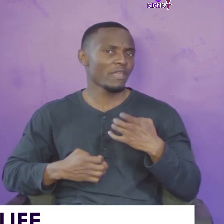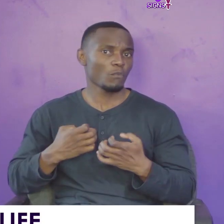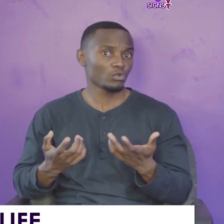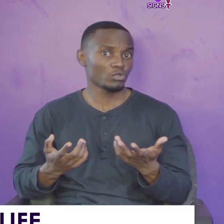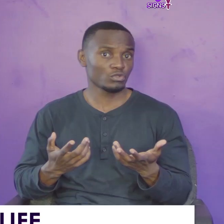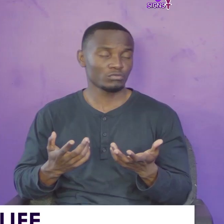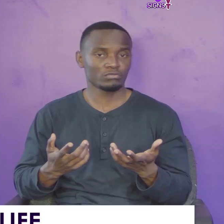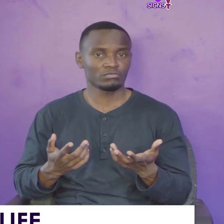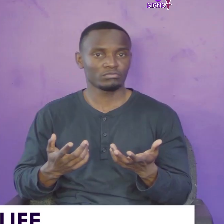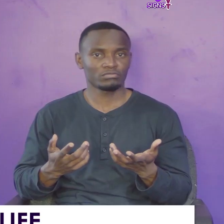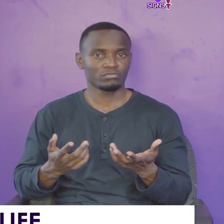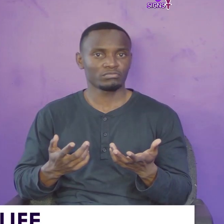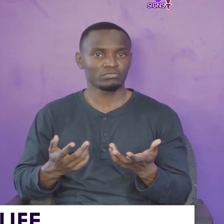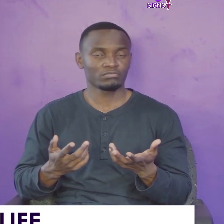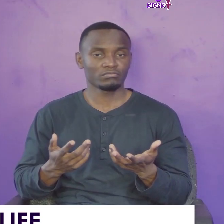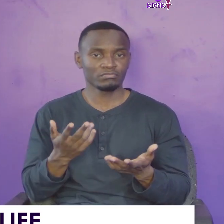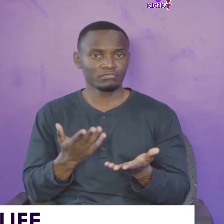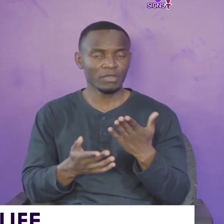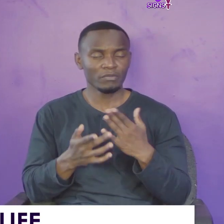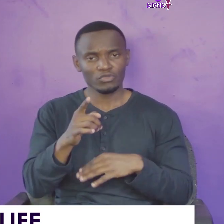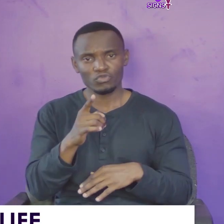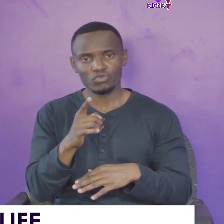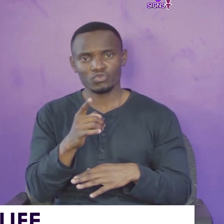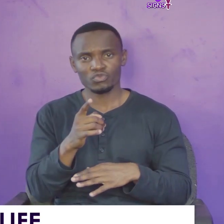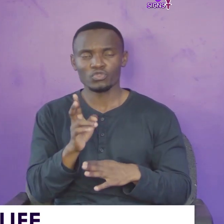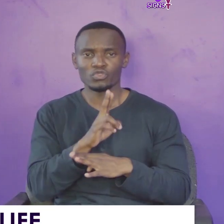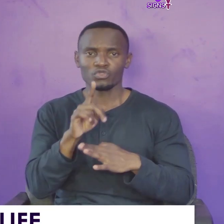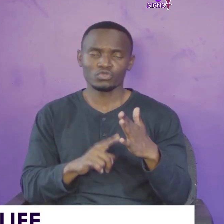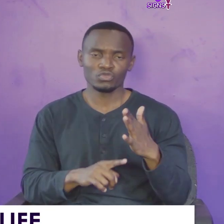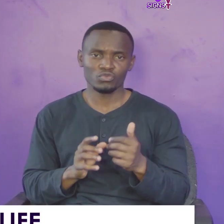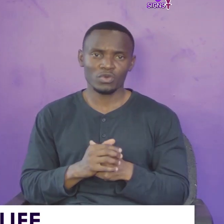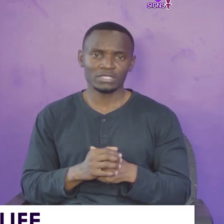you speak from the point of, you